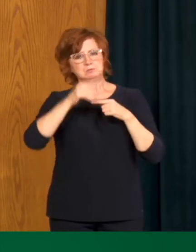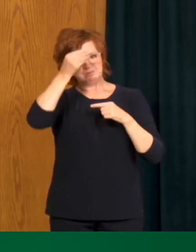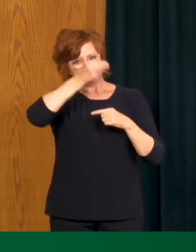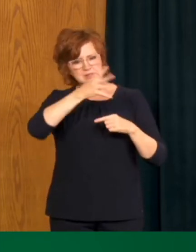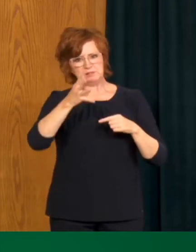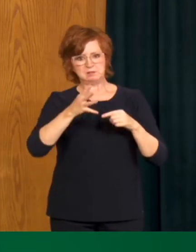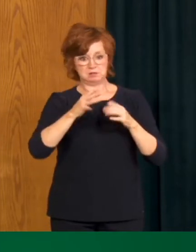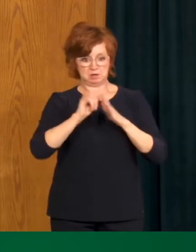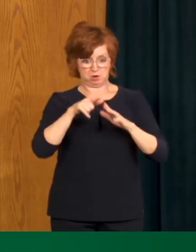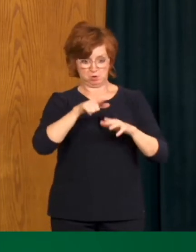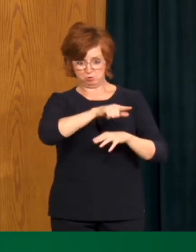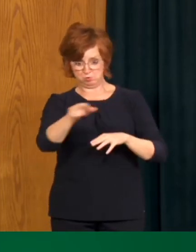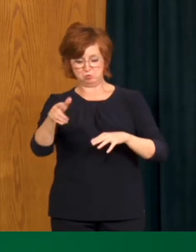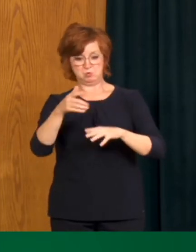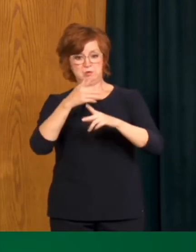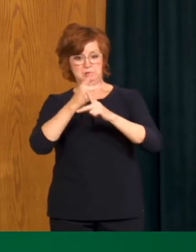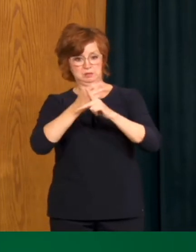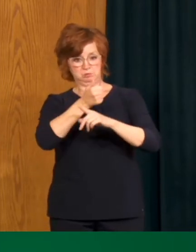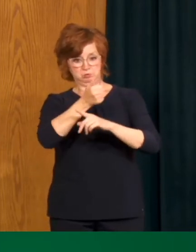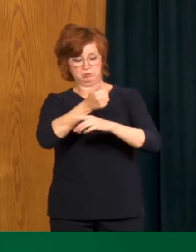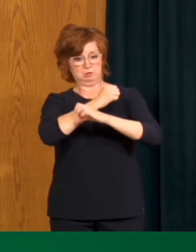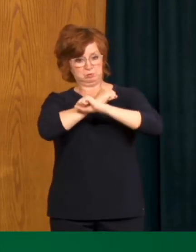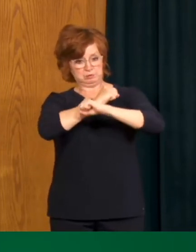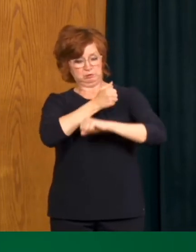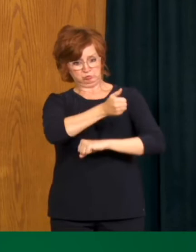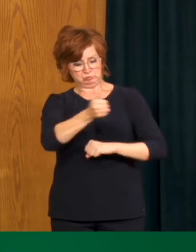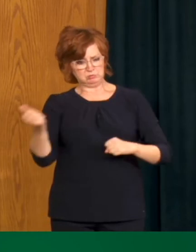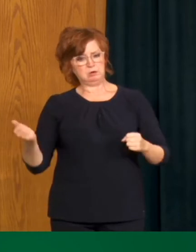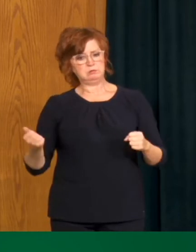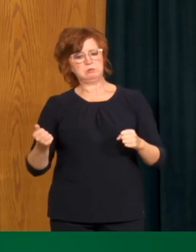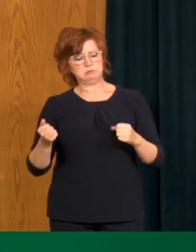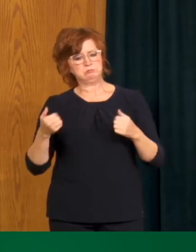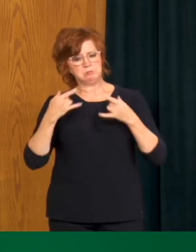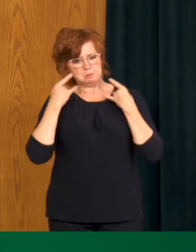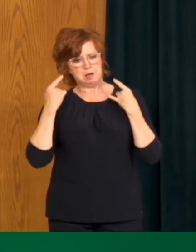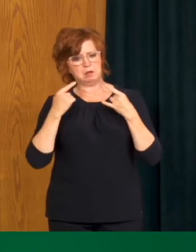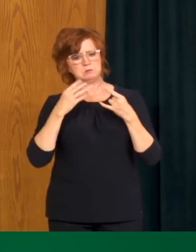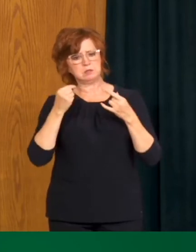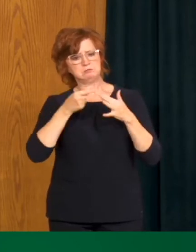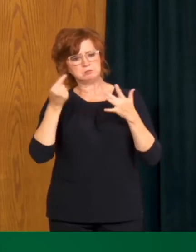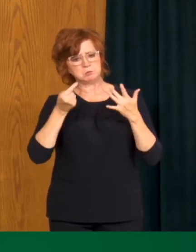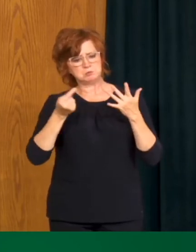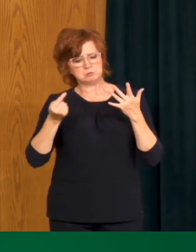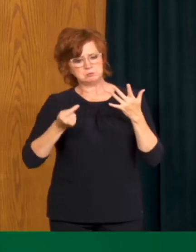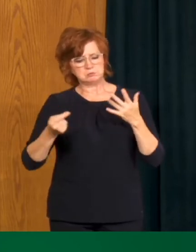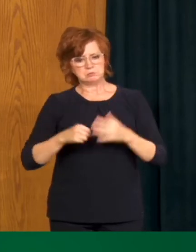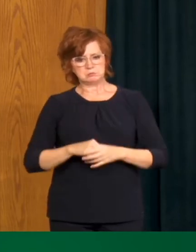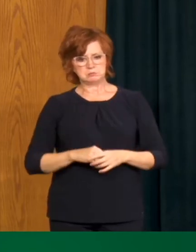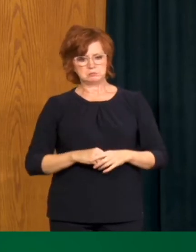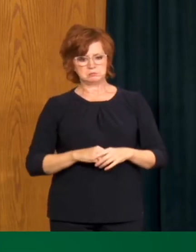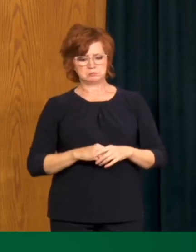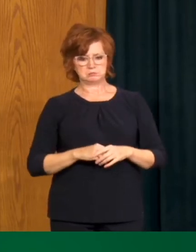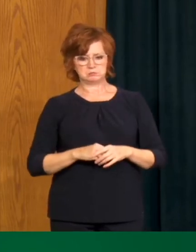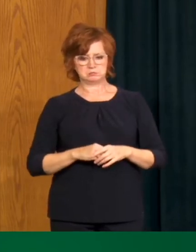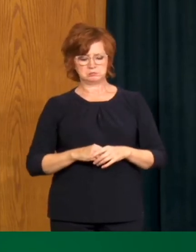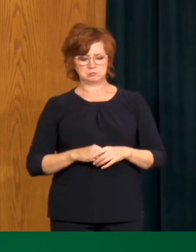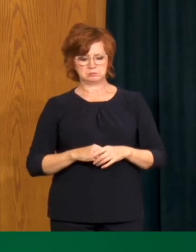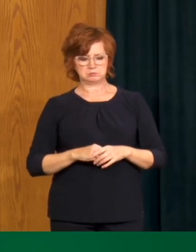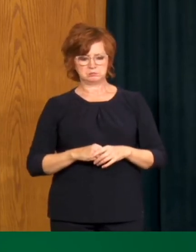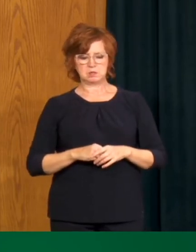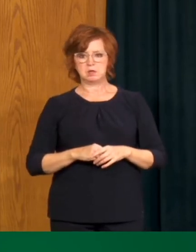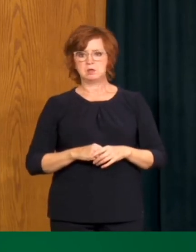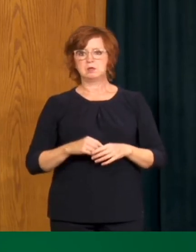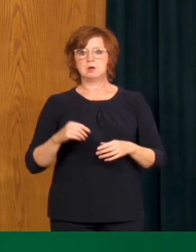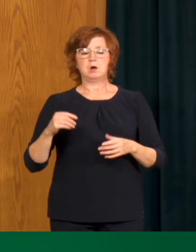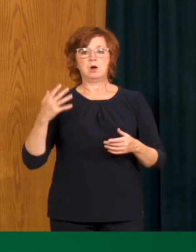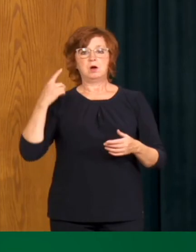across this province to abide by social distancing and public health rules to contain the virus and ensure that the health system is not